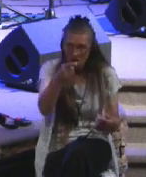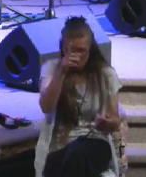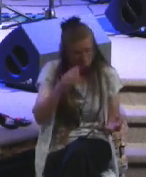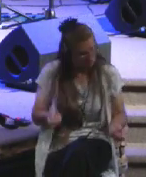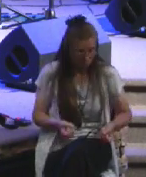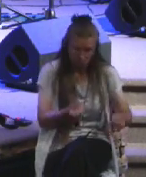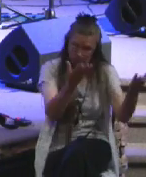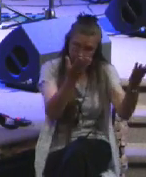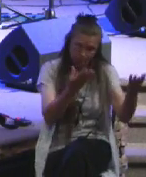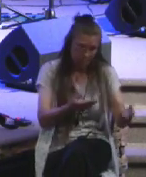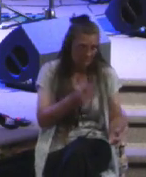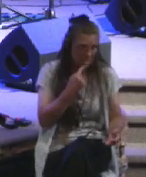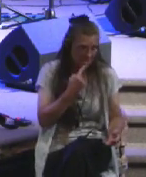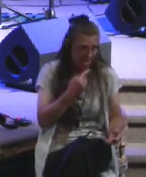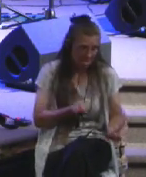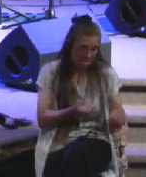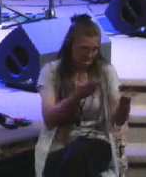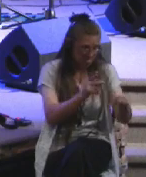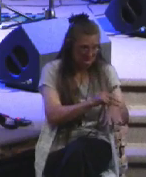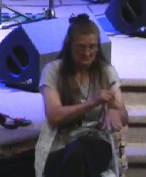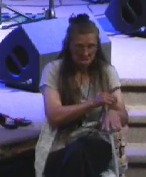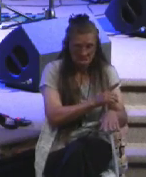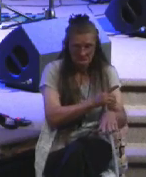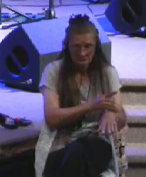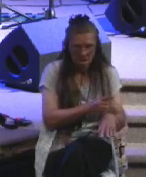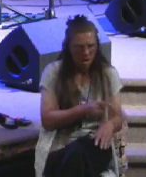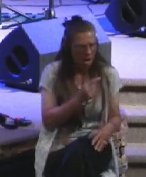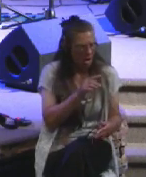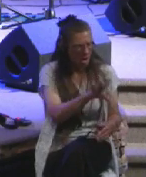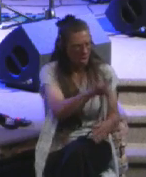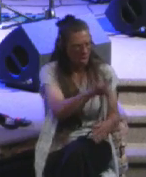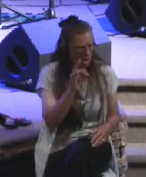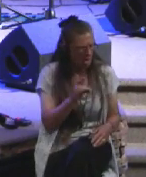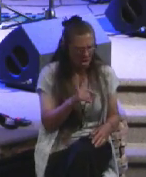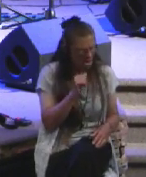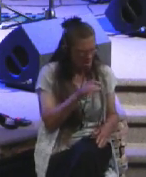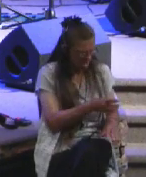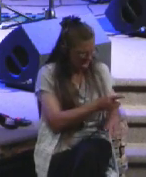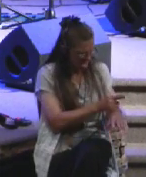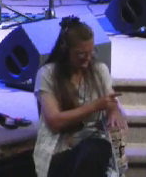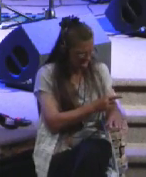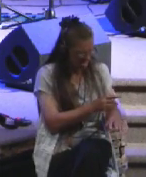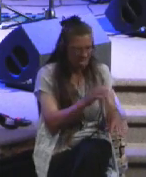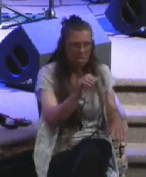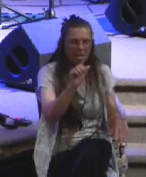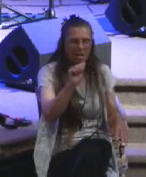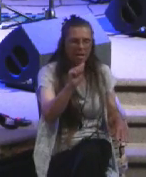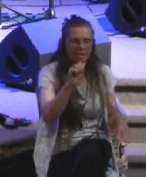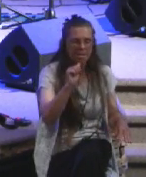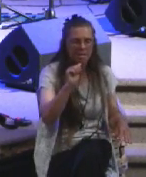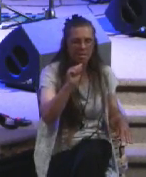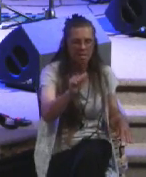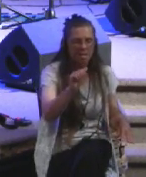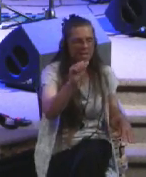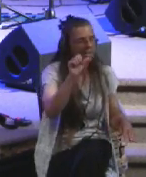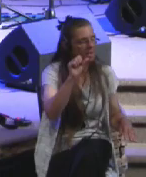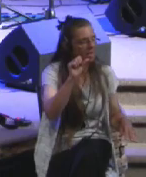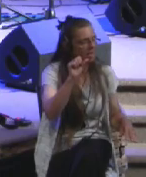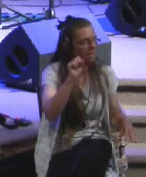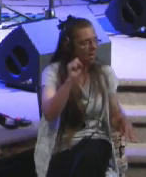them a king. Who does he pick out? He picks out Saul. He doesn't pick out David. Why? Because that's a man after their